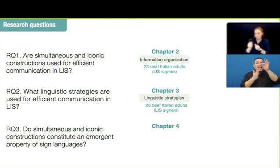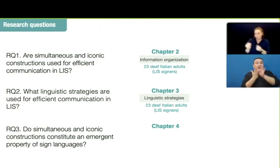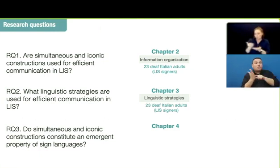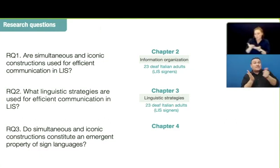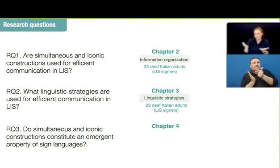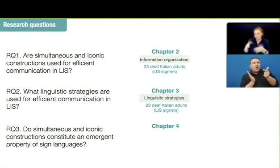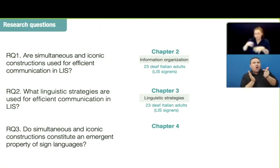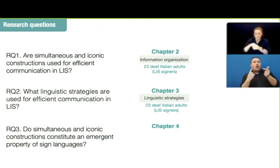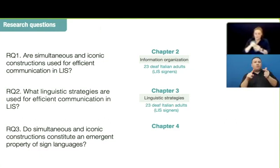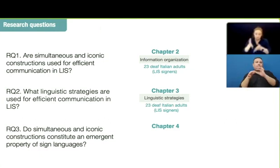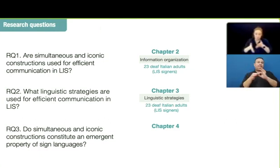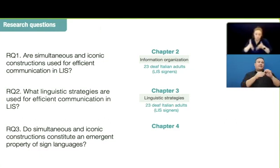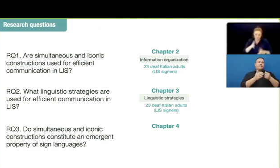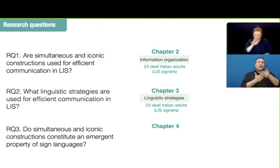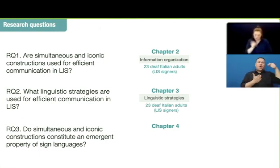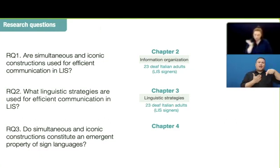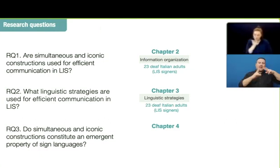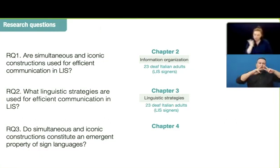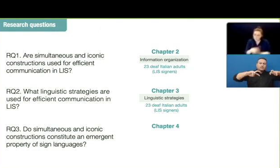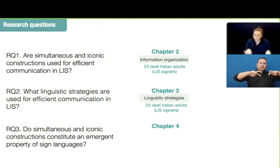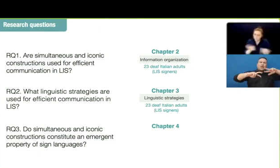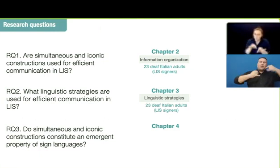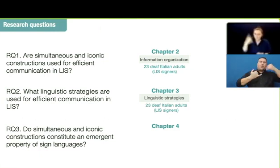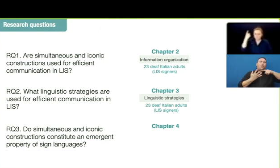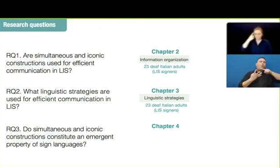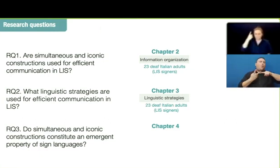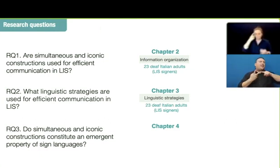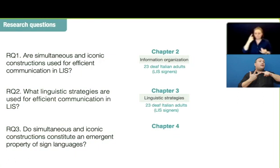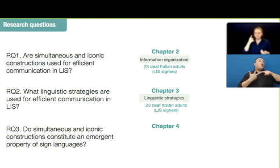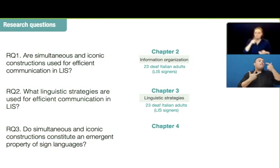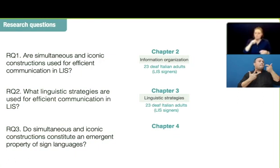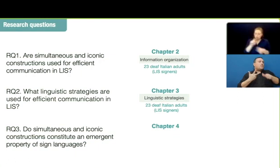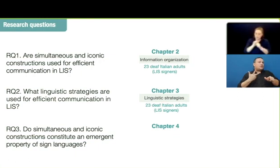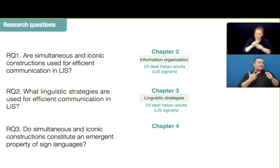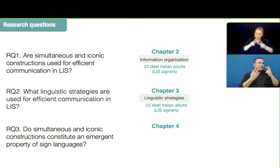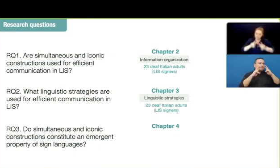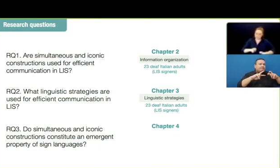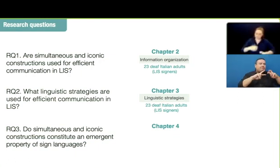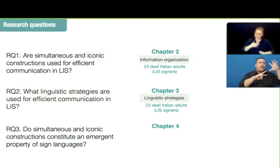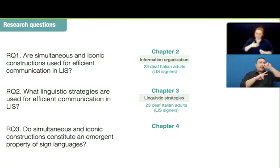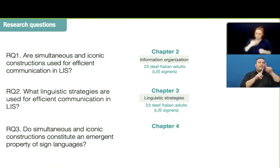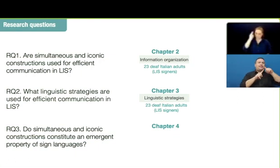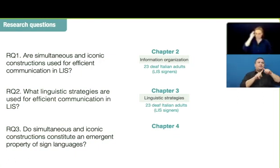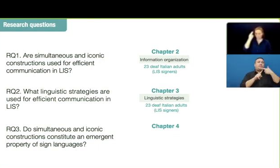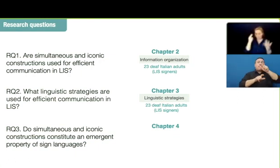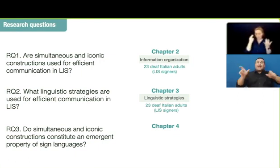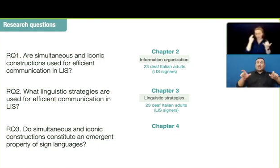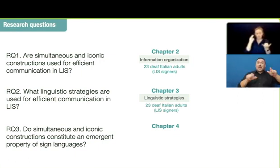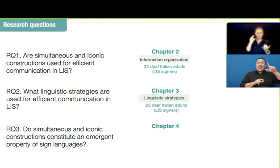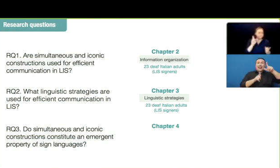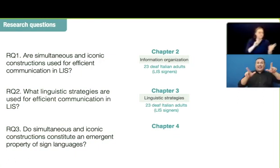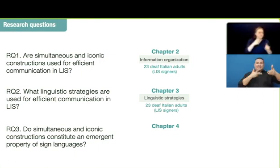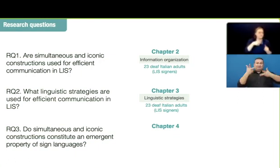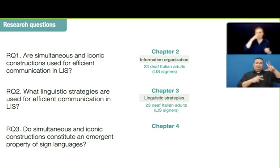This is a crucial factor to consider in order to assess my hypothesis. Because consider that people who don't know any